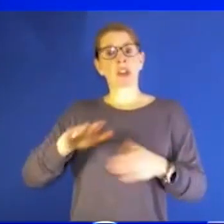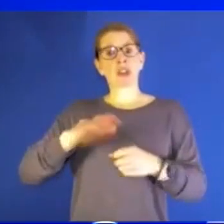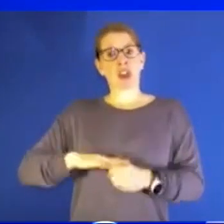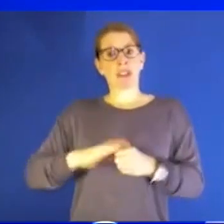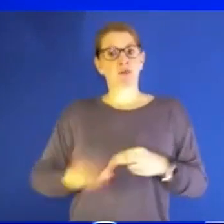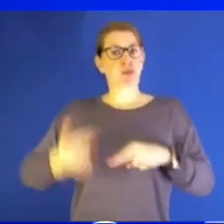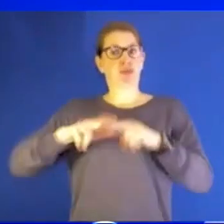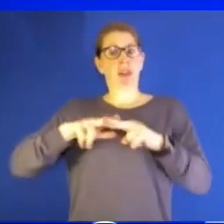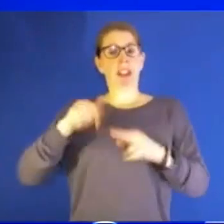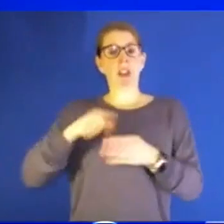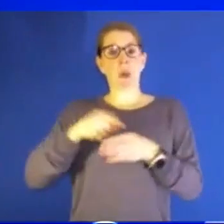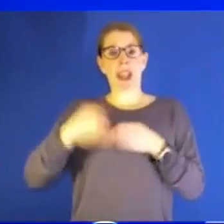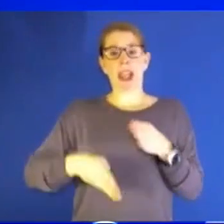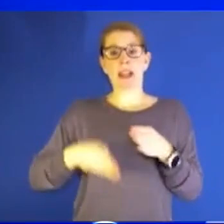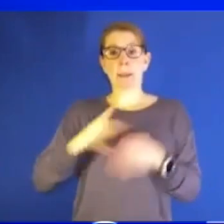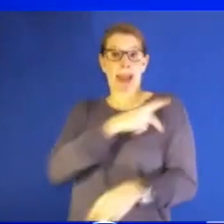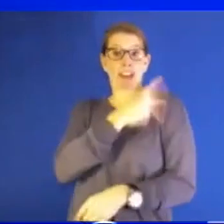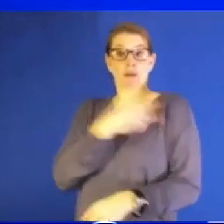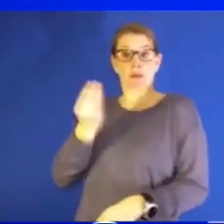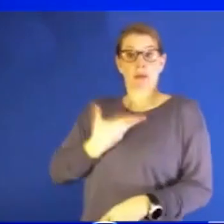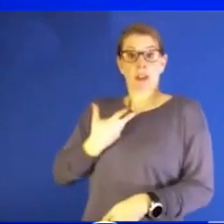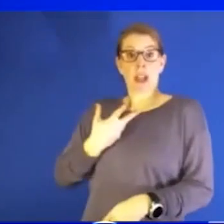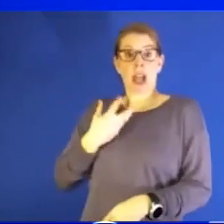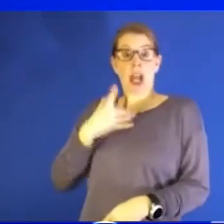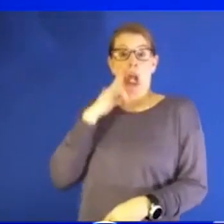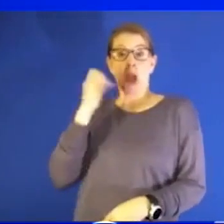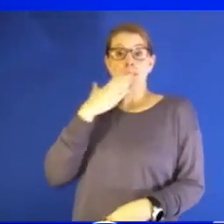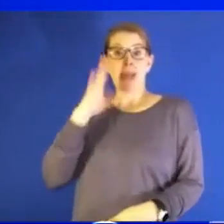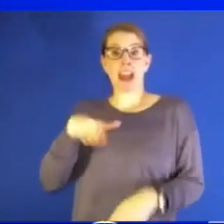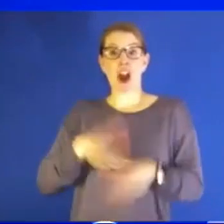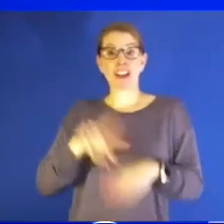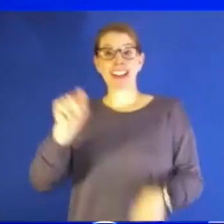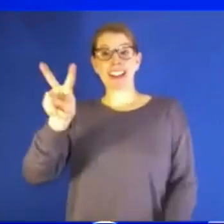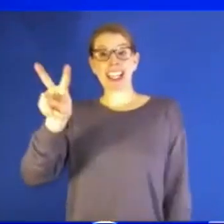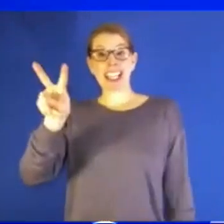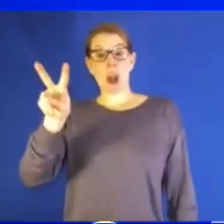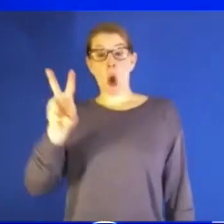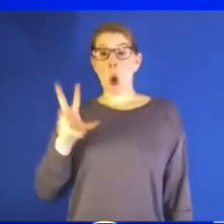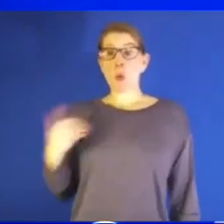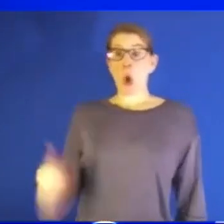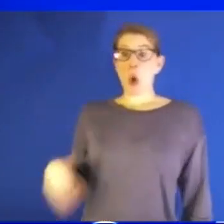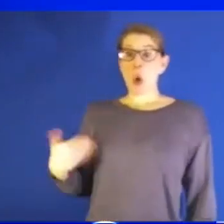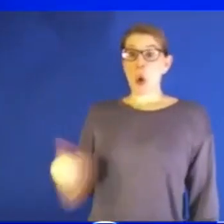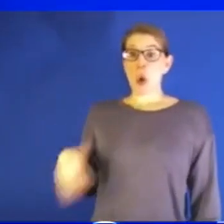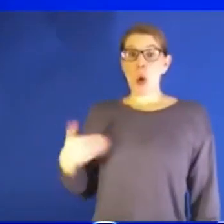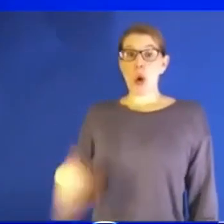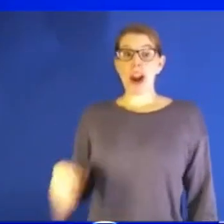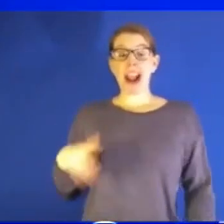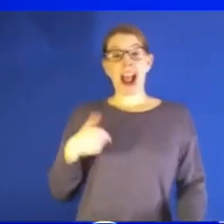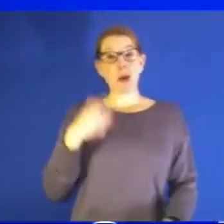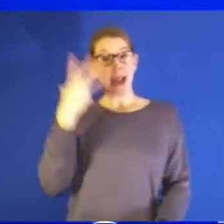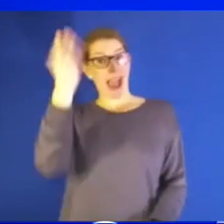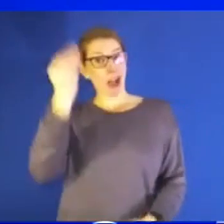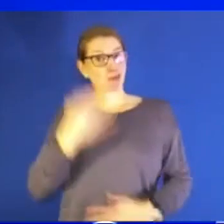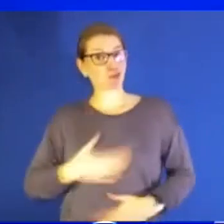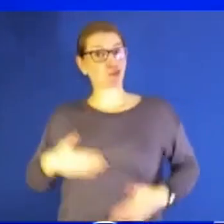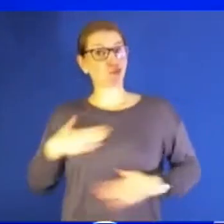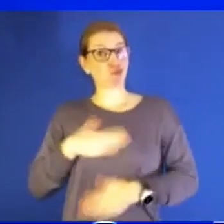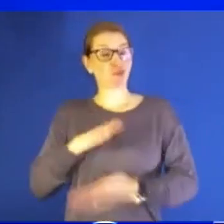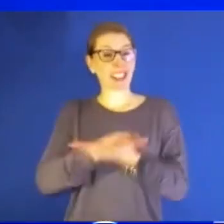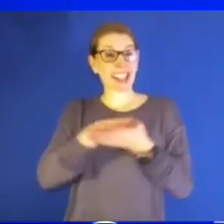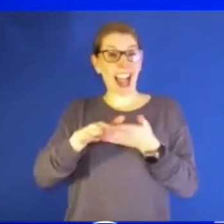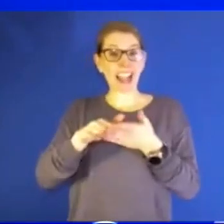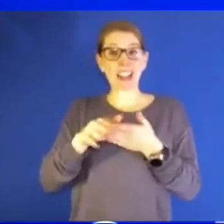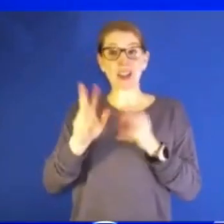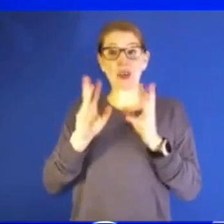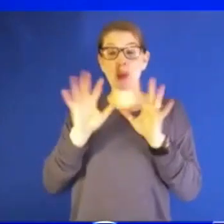by a patient this week that I looked fat on TV, so I will be out enjoying the nice weather, walking or running outside. I think